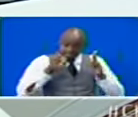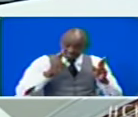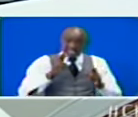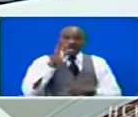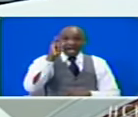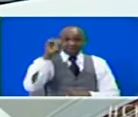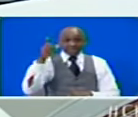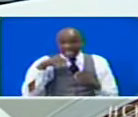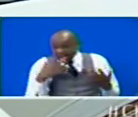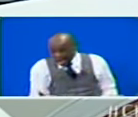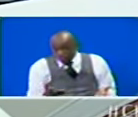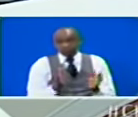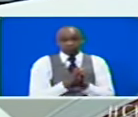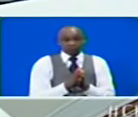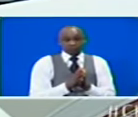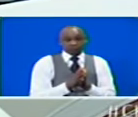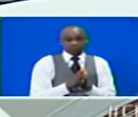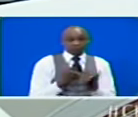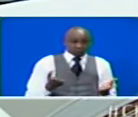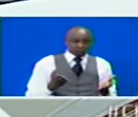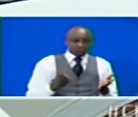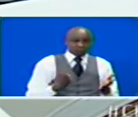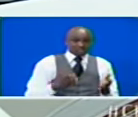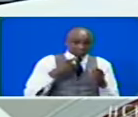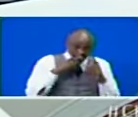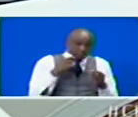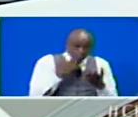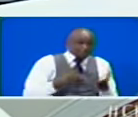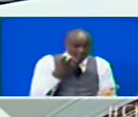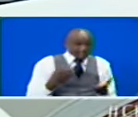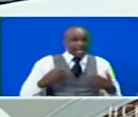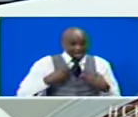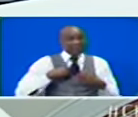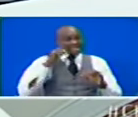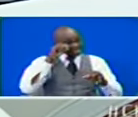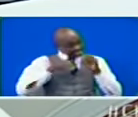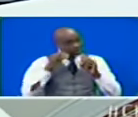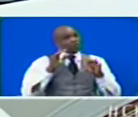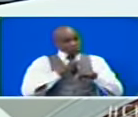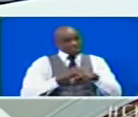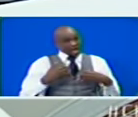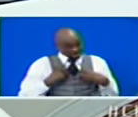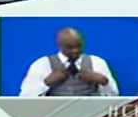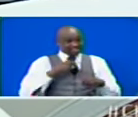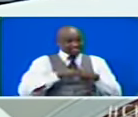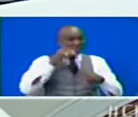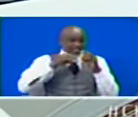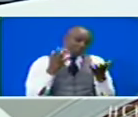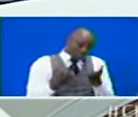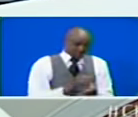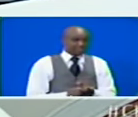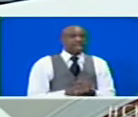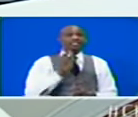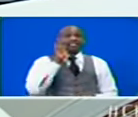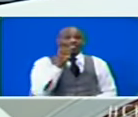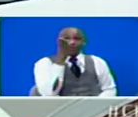and whether it conducts itself in a way that, you know, tells you that they're going to run a credible election on the 8th of August. I will see